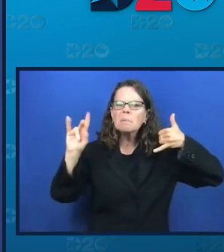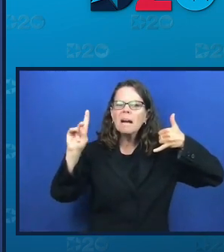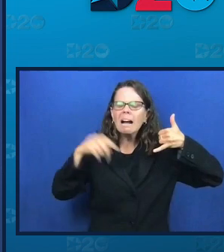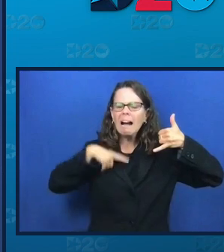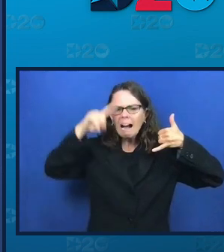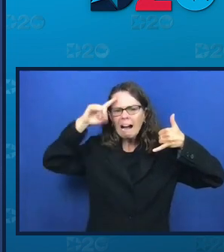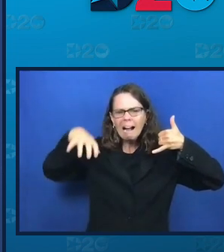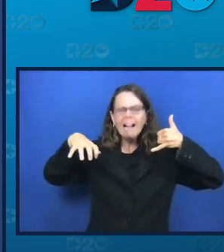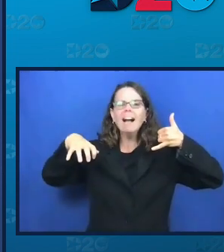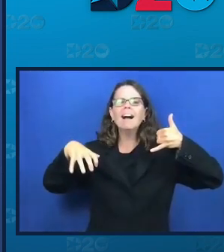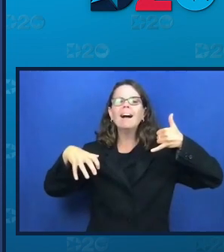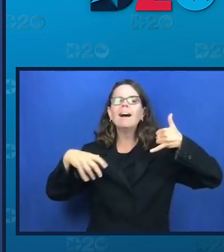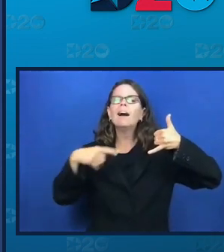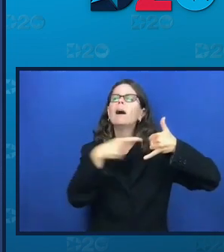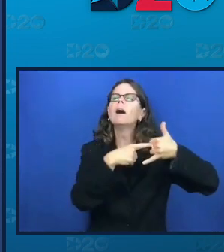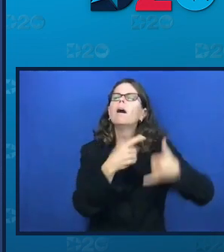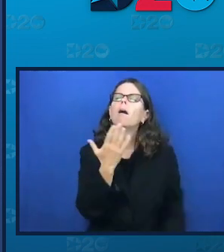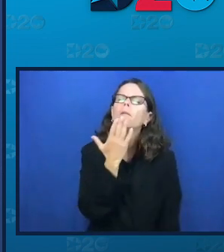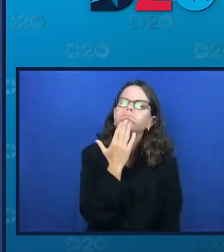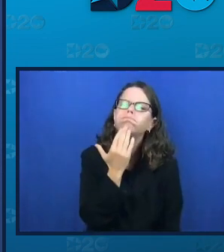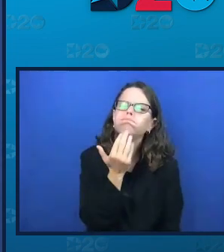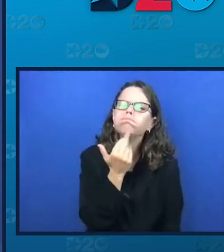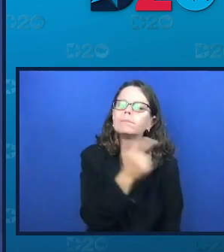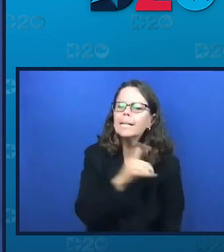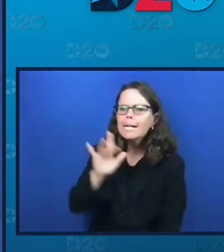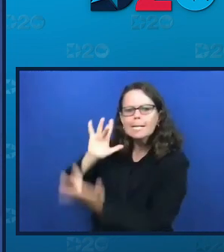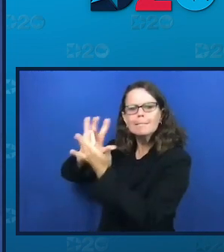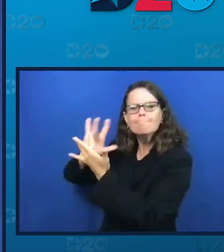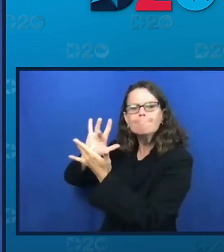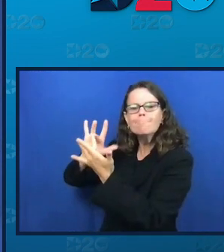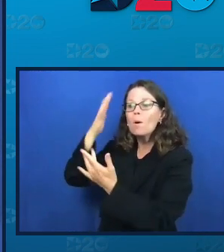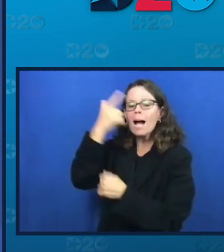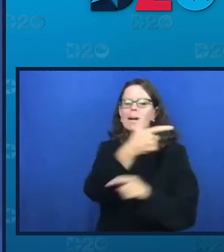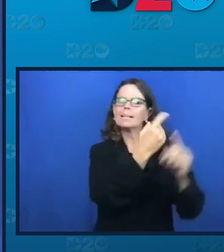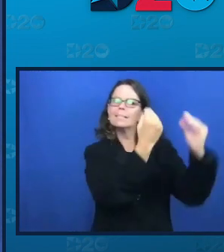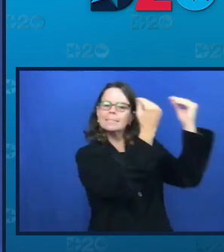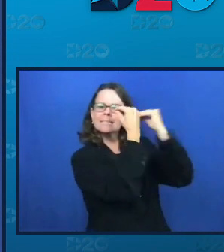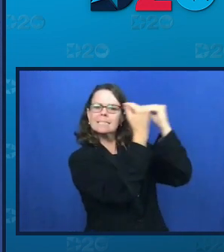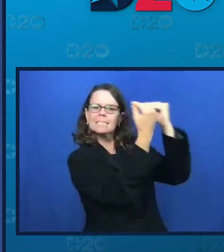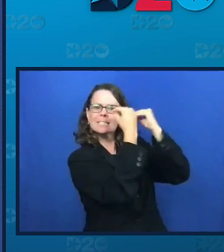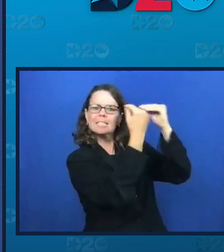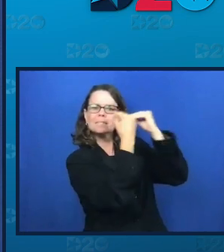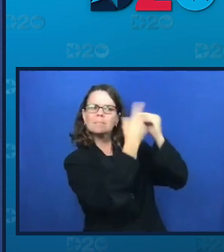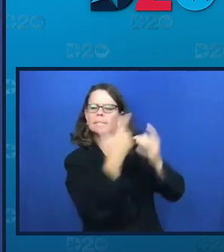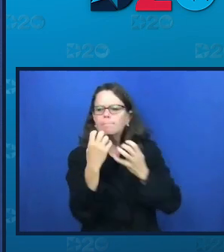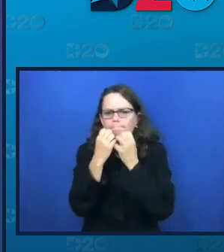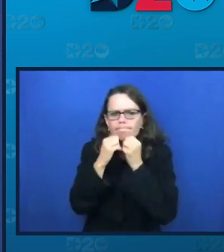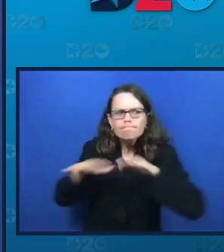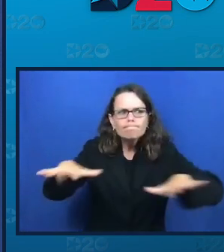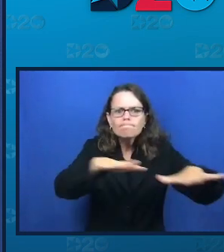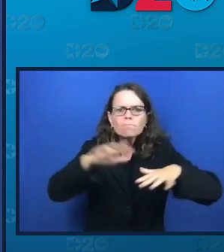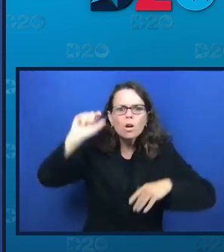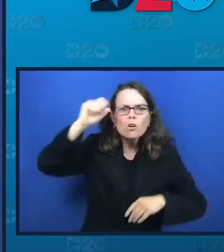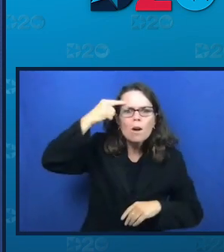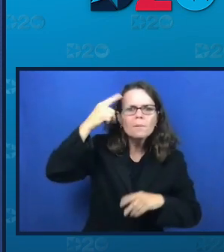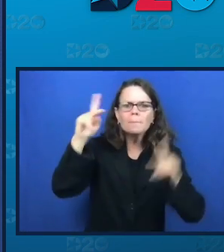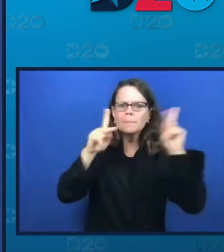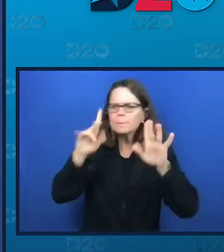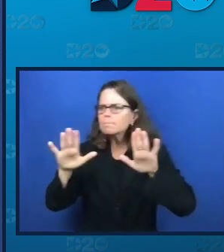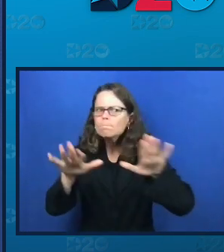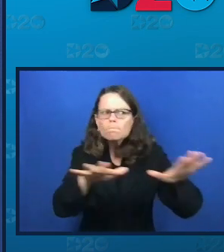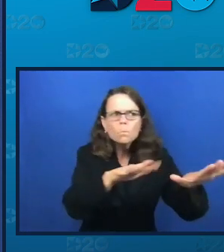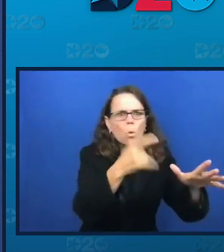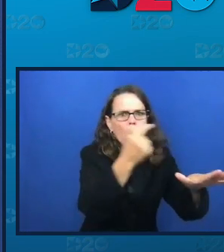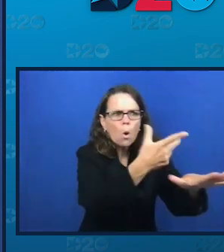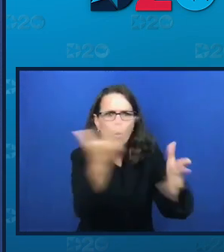but it also goes to how much he cares about our government and what people are saying, and that even when he's at home at night, he's